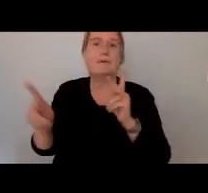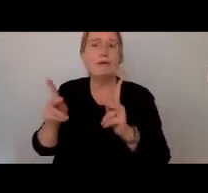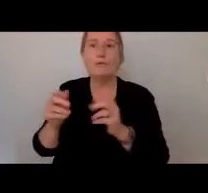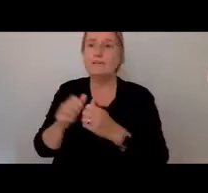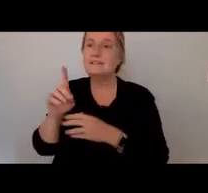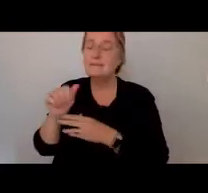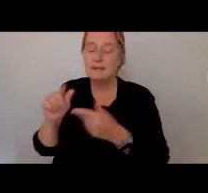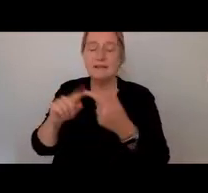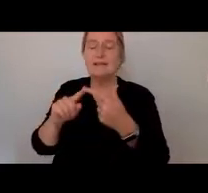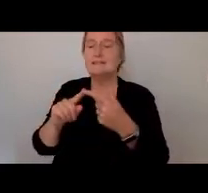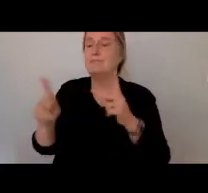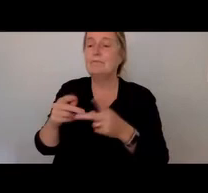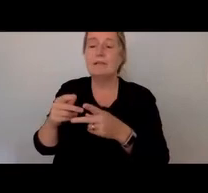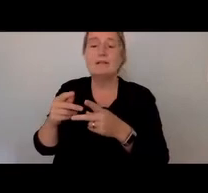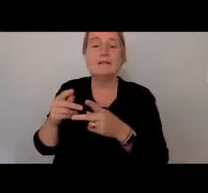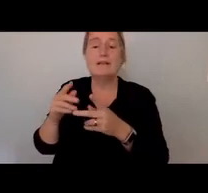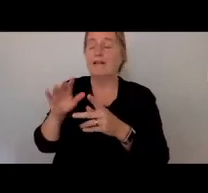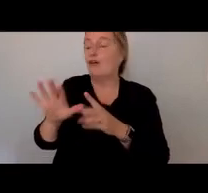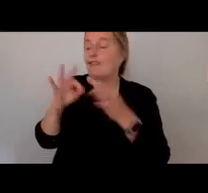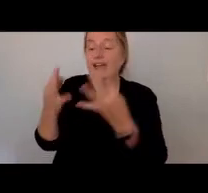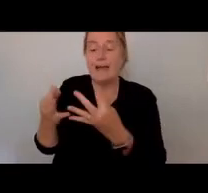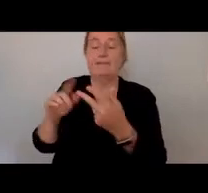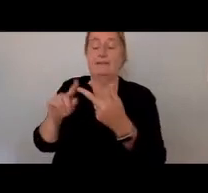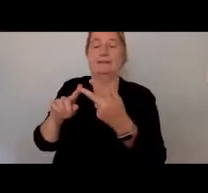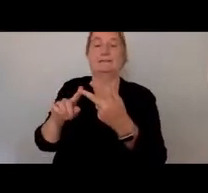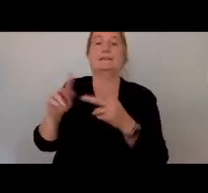friends, whether they're brothers or sisters.